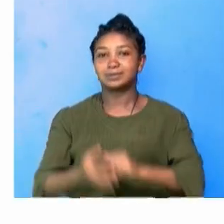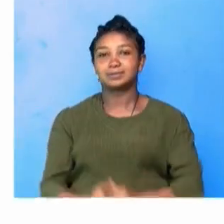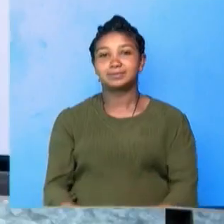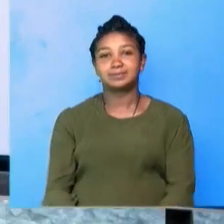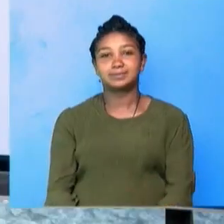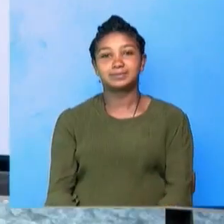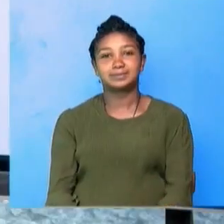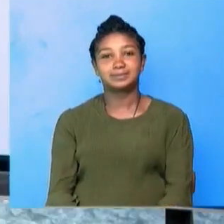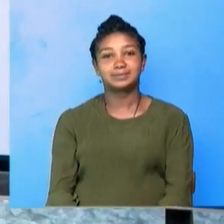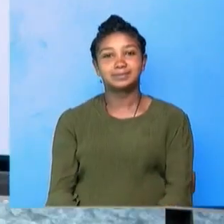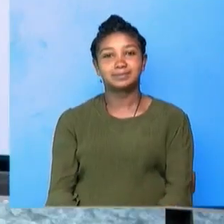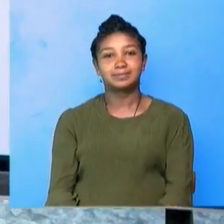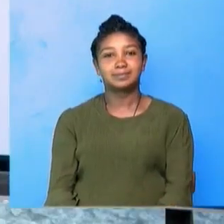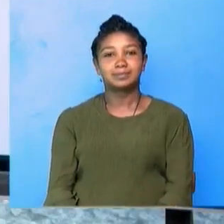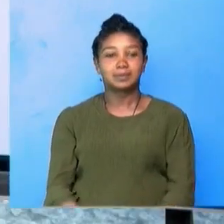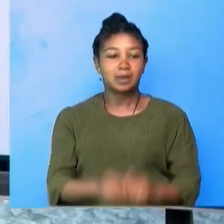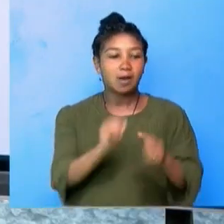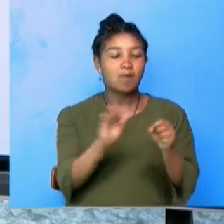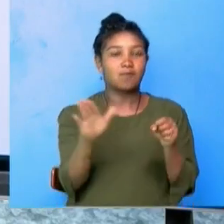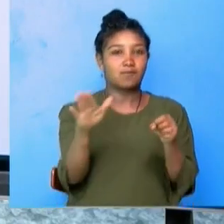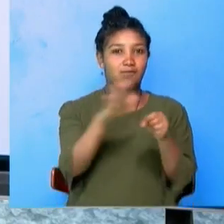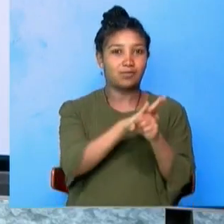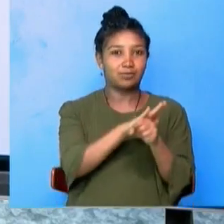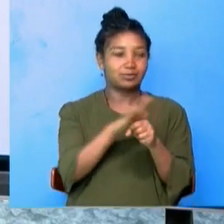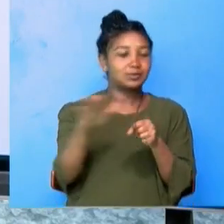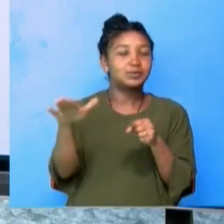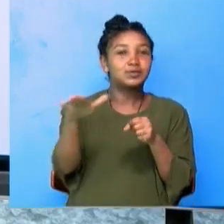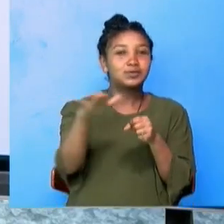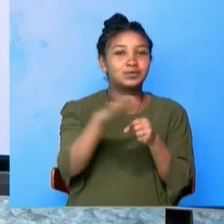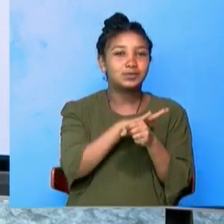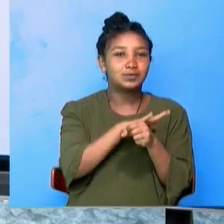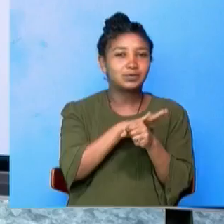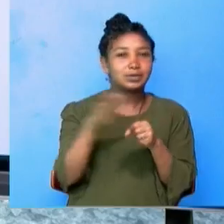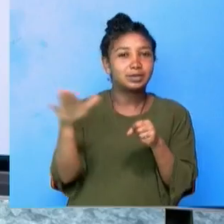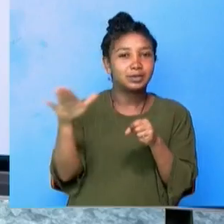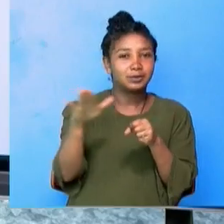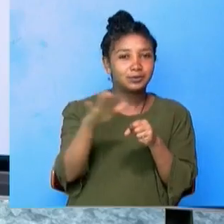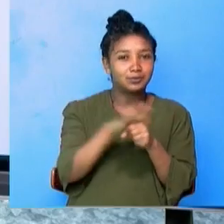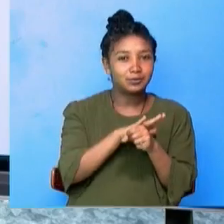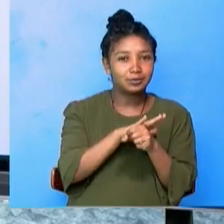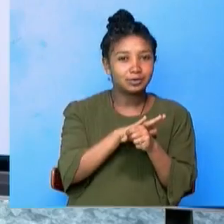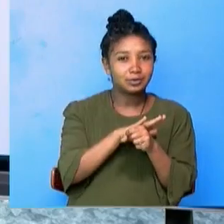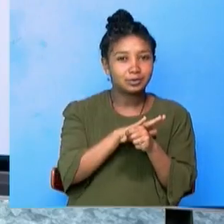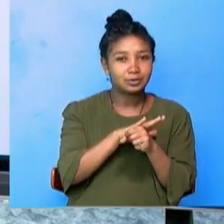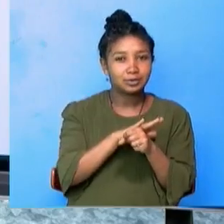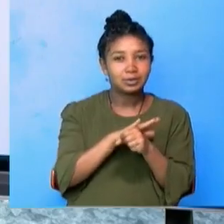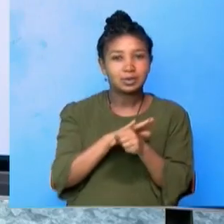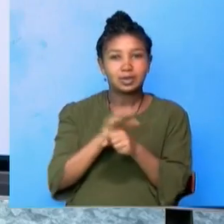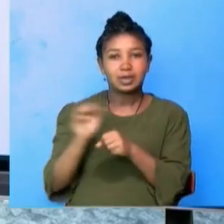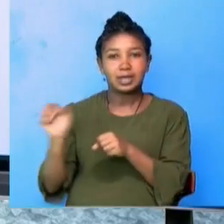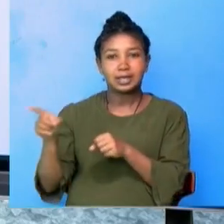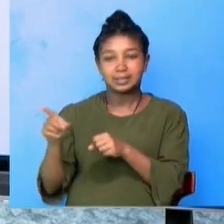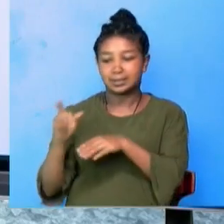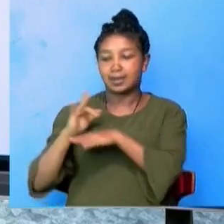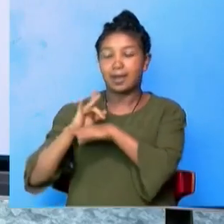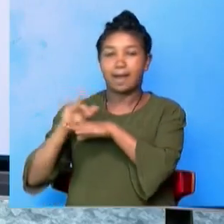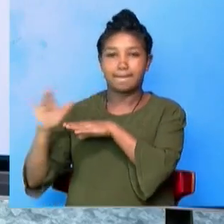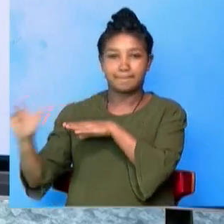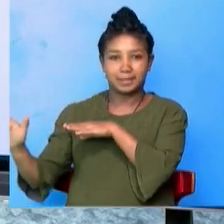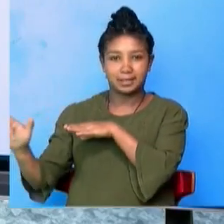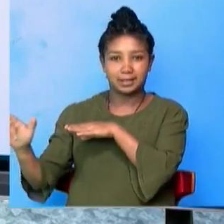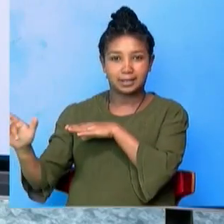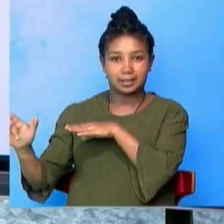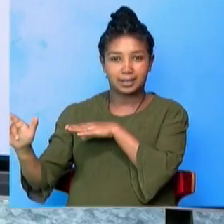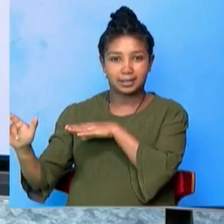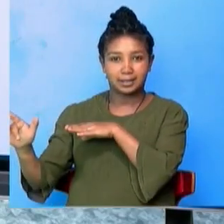Here is full, full. The last, full. Here is empty. Here